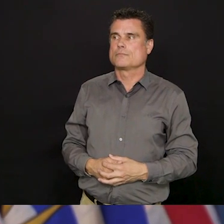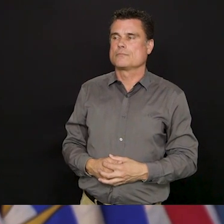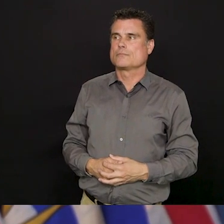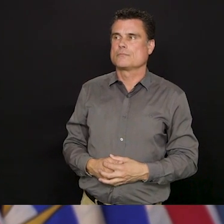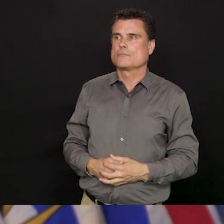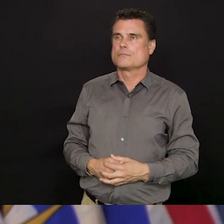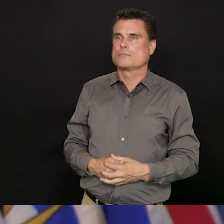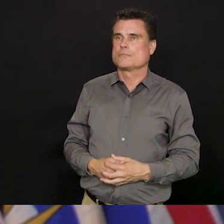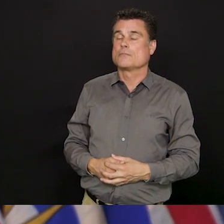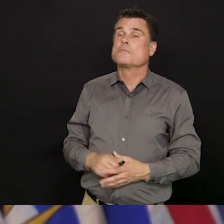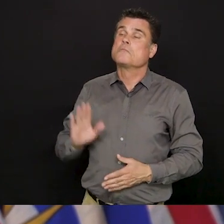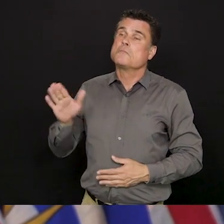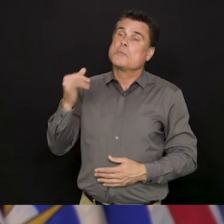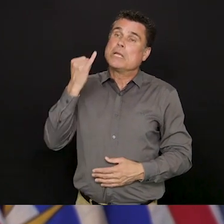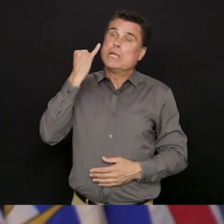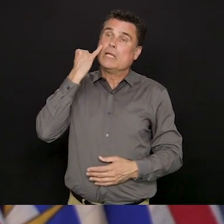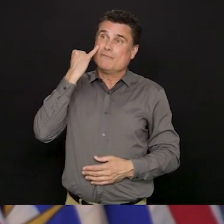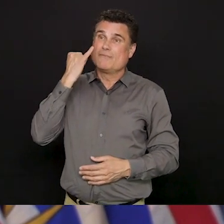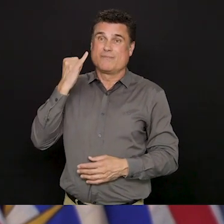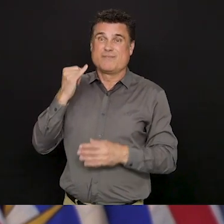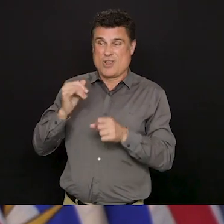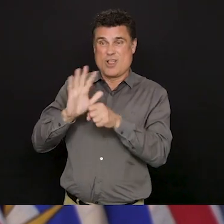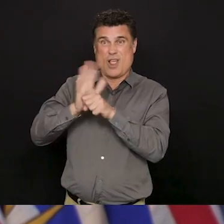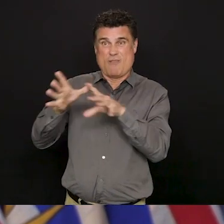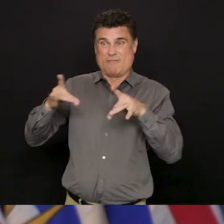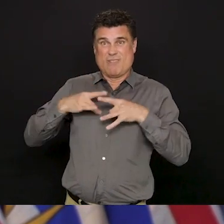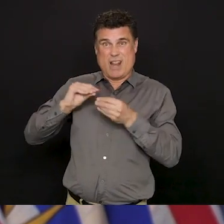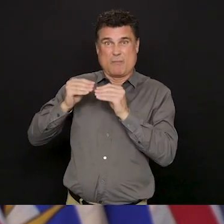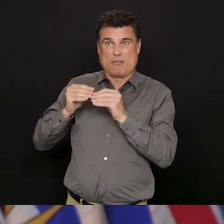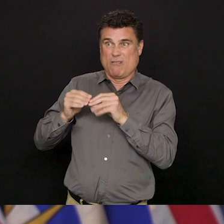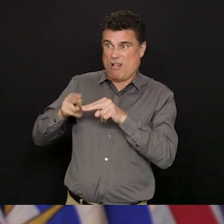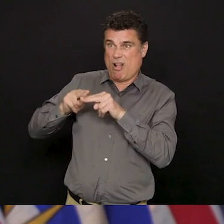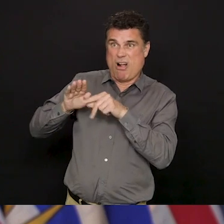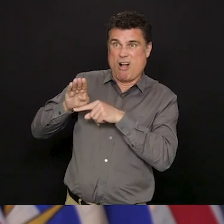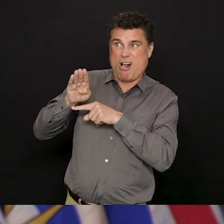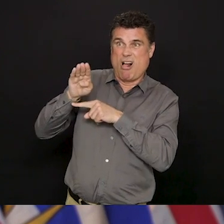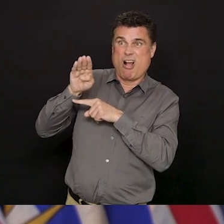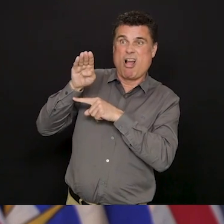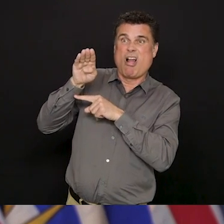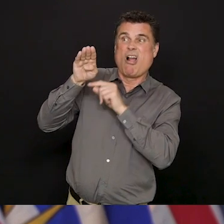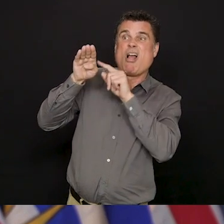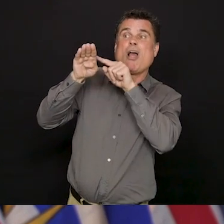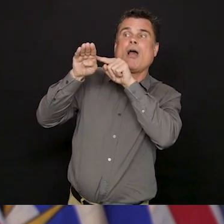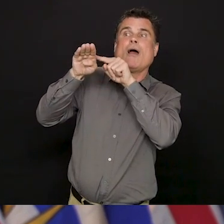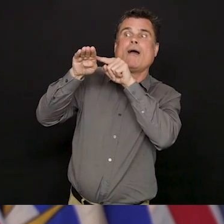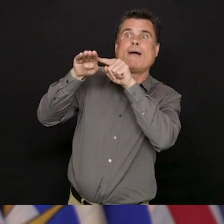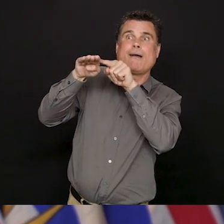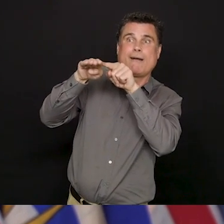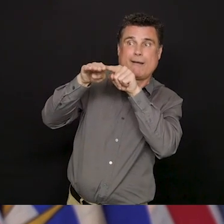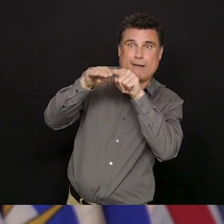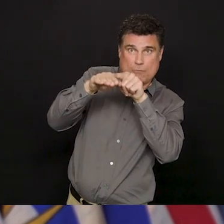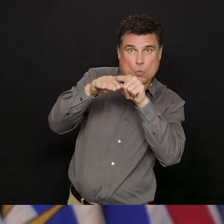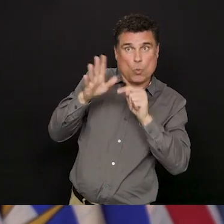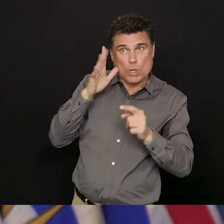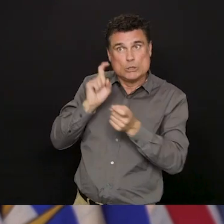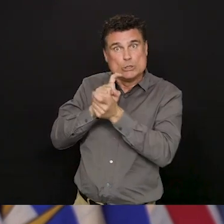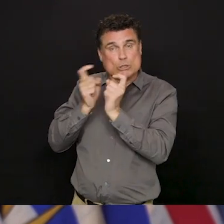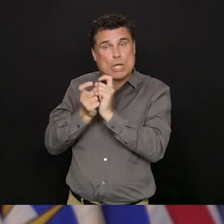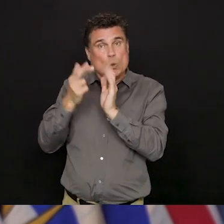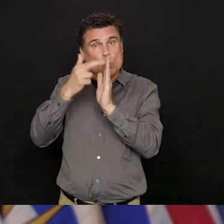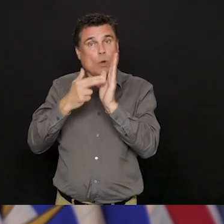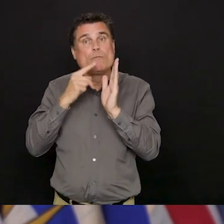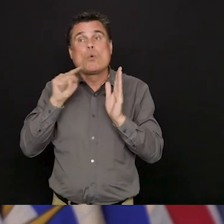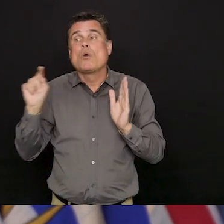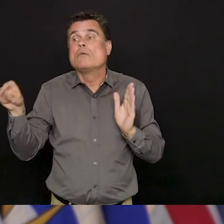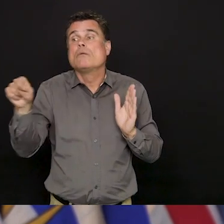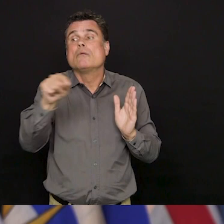restrictions of visitors to senior care homes and hospitals? And just by way of a clarification or an update, what is the